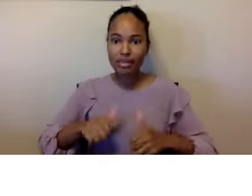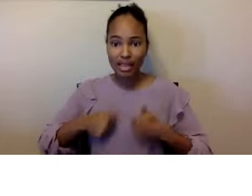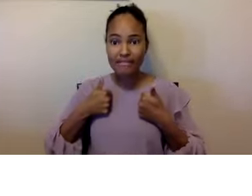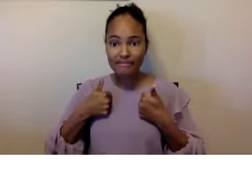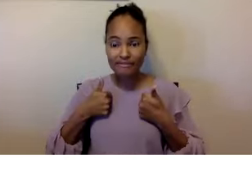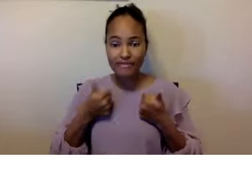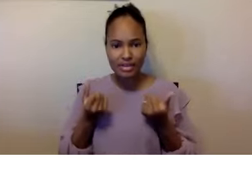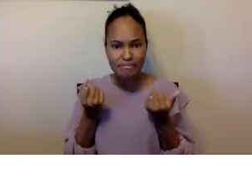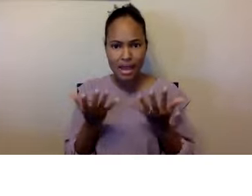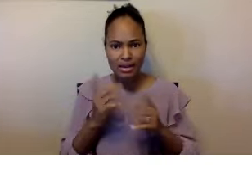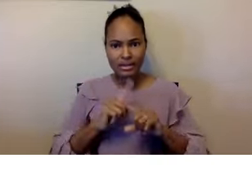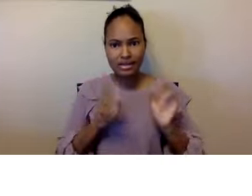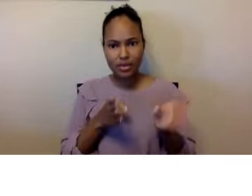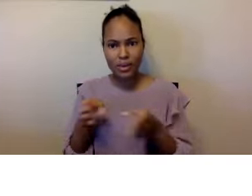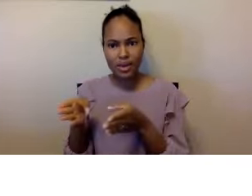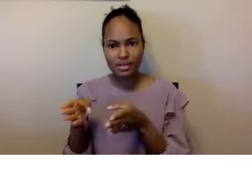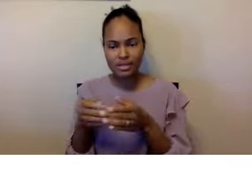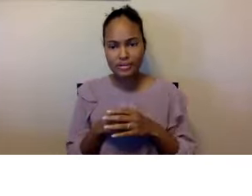On the other hand,